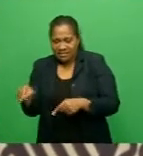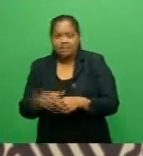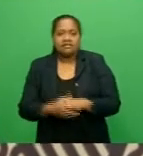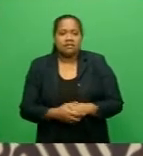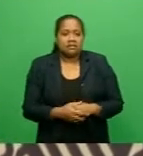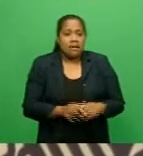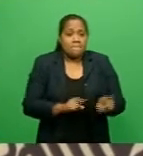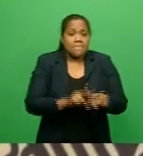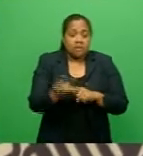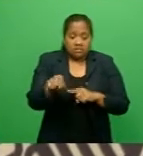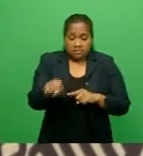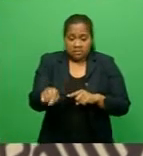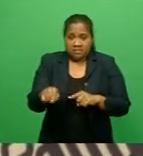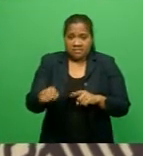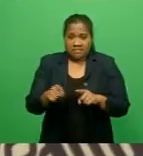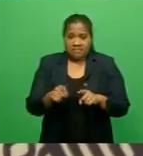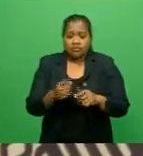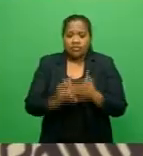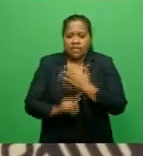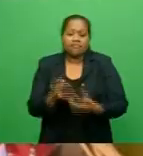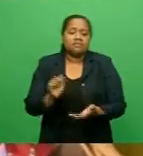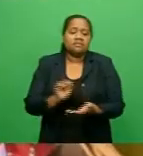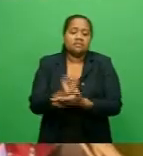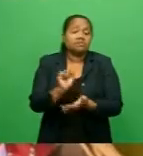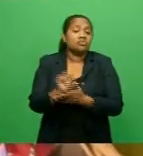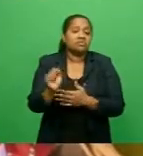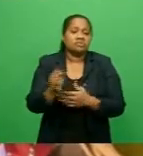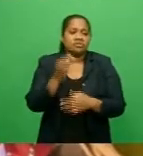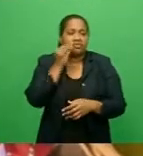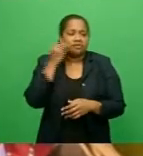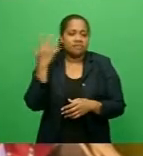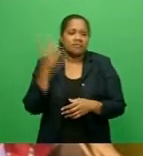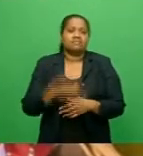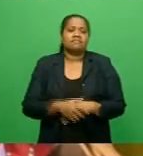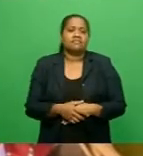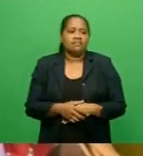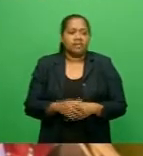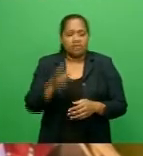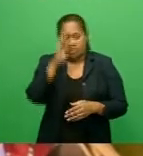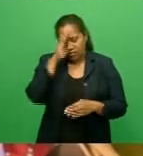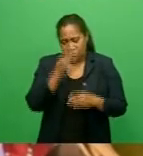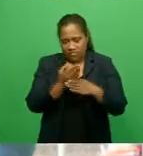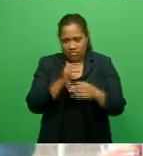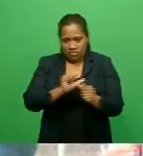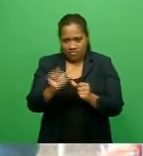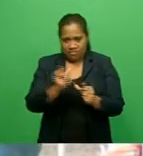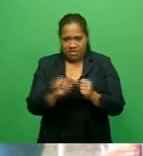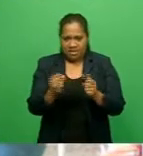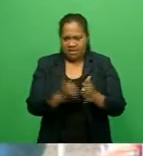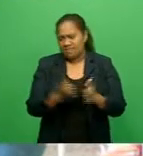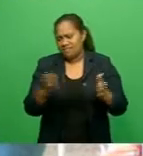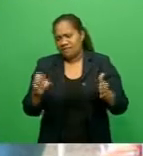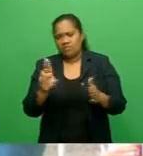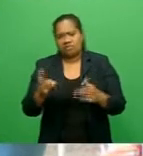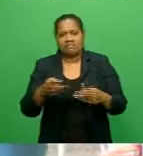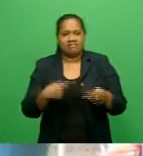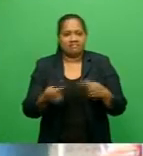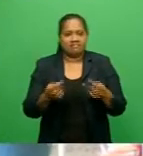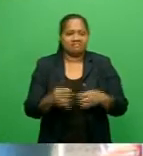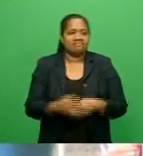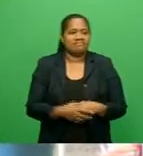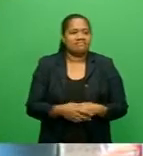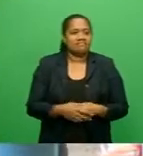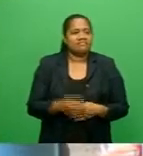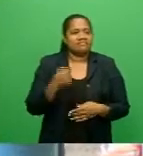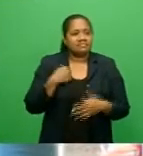products are on supermarket shelves, and she aims to better her packaging and expand her market. I've already sourced out the jars where I